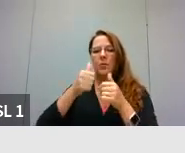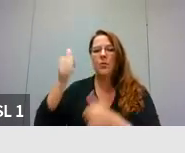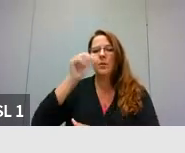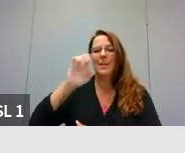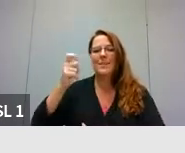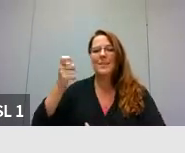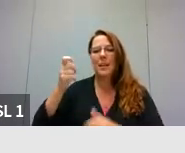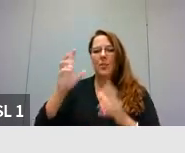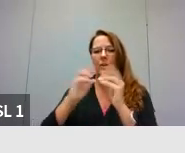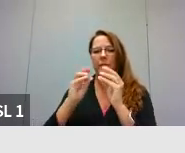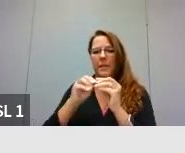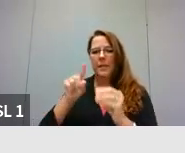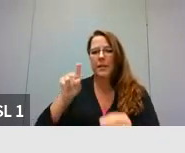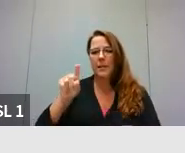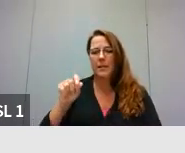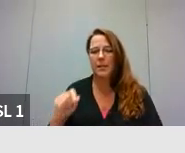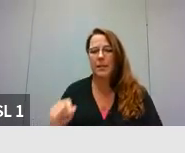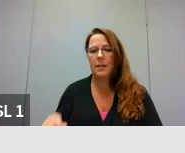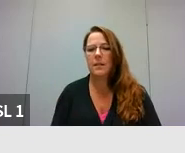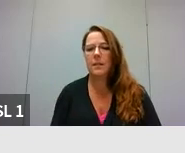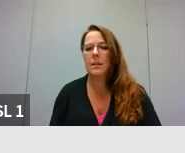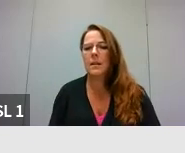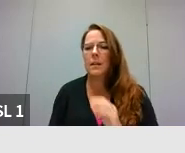Who is Office of SEIS?